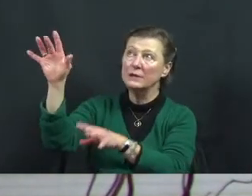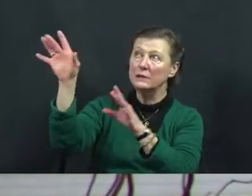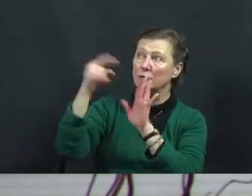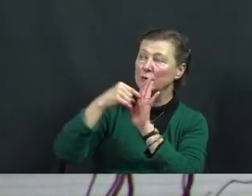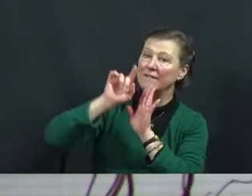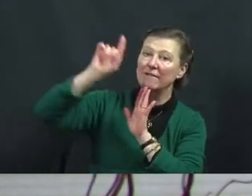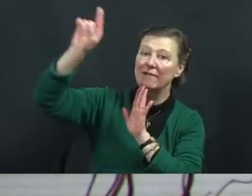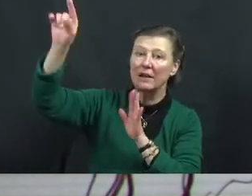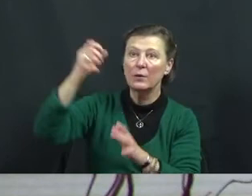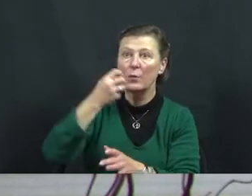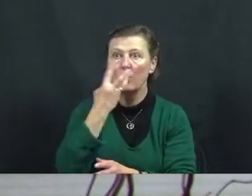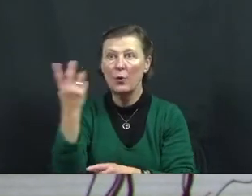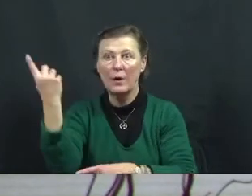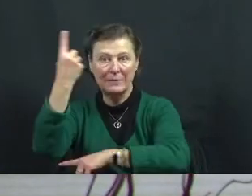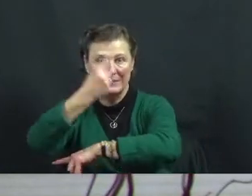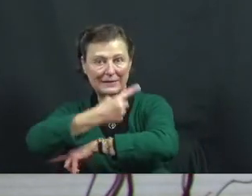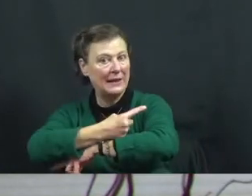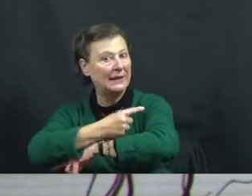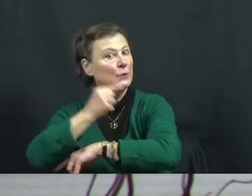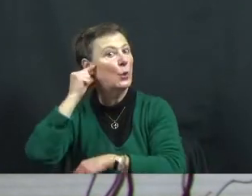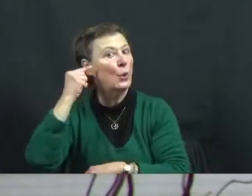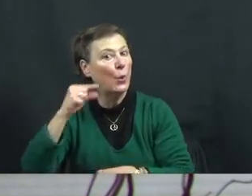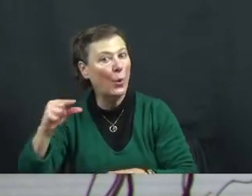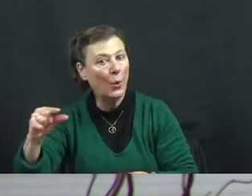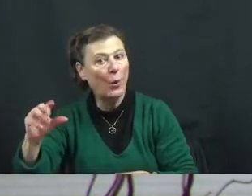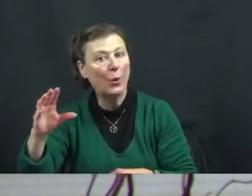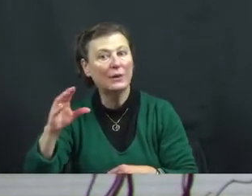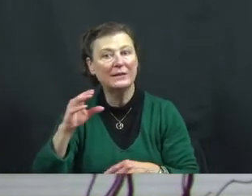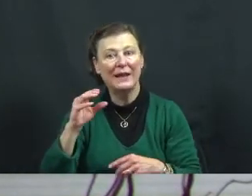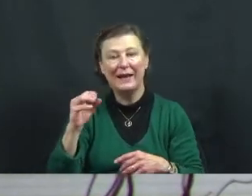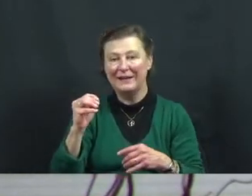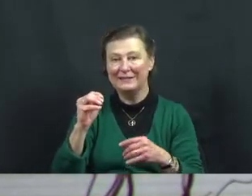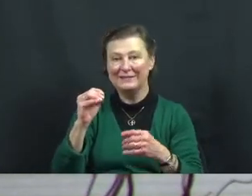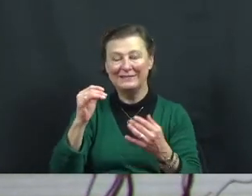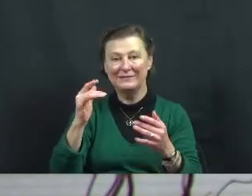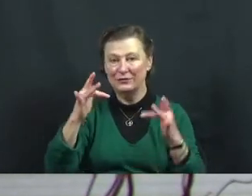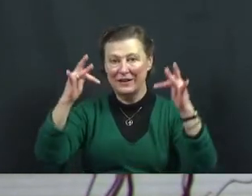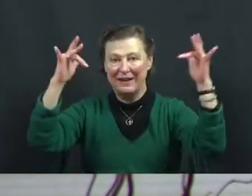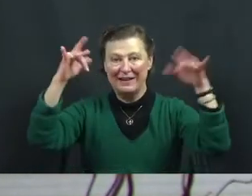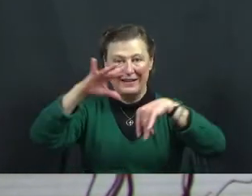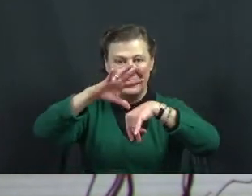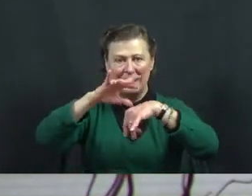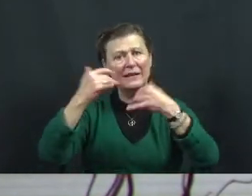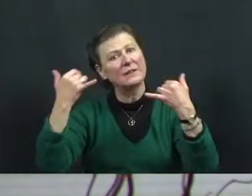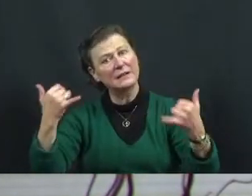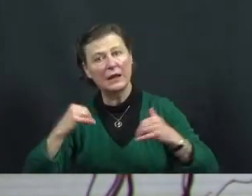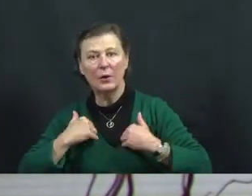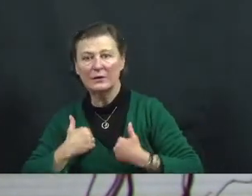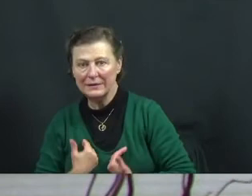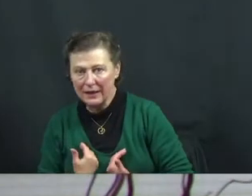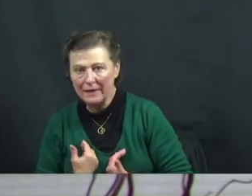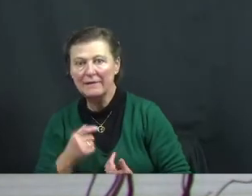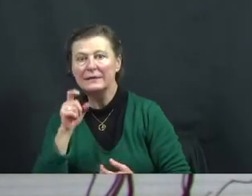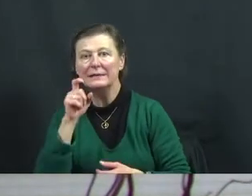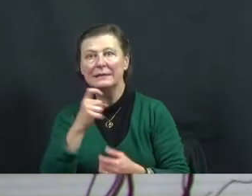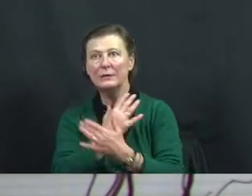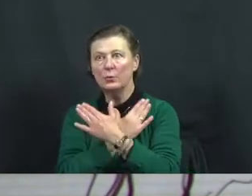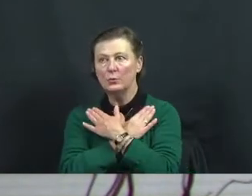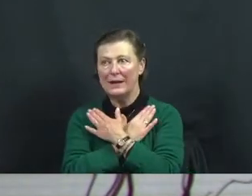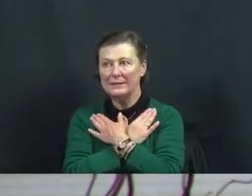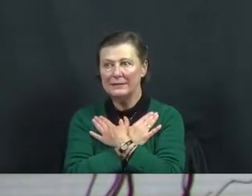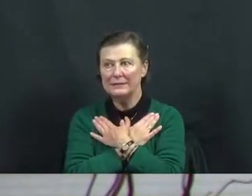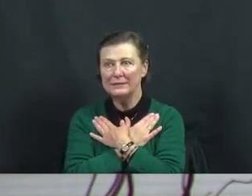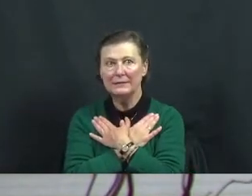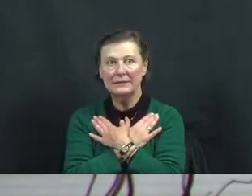in their gold and scarlet leaves. Now she was tired and needed to rest. Father